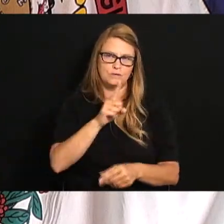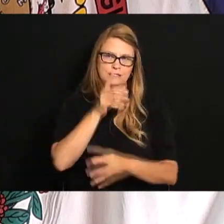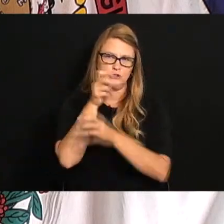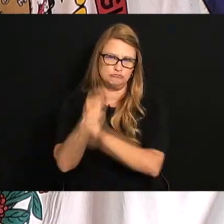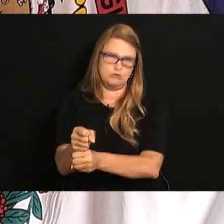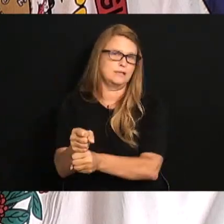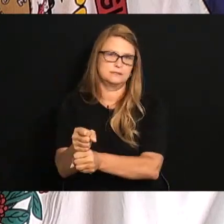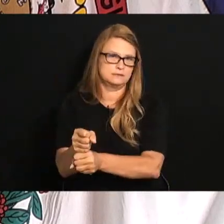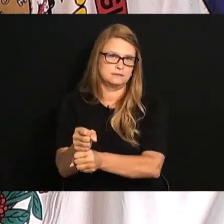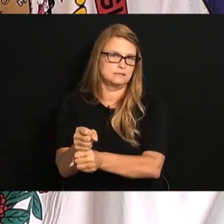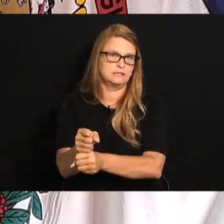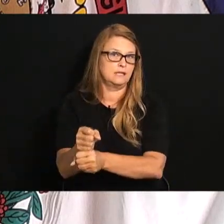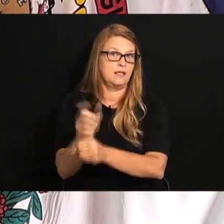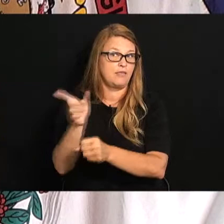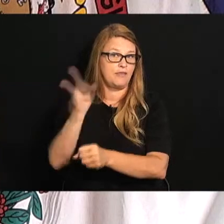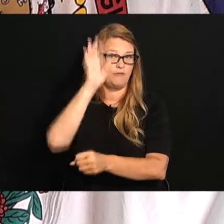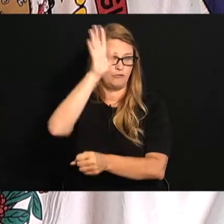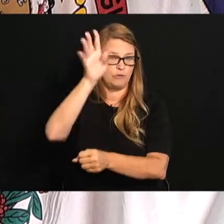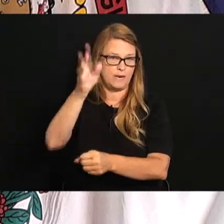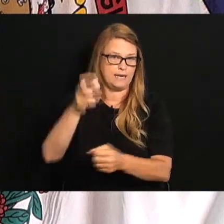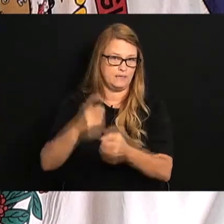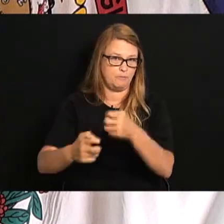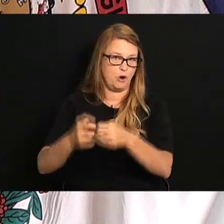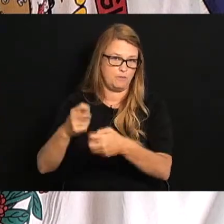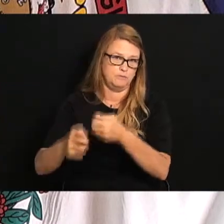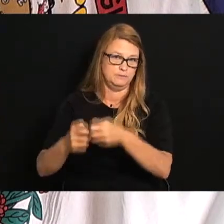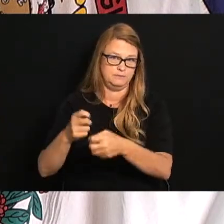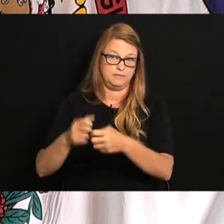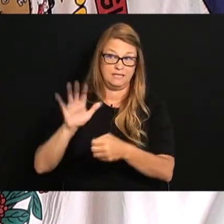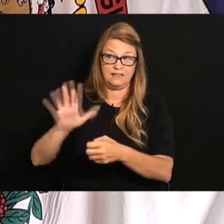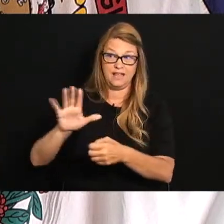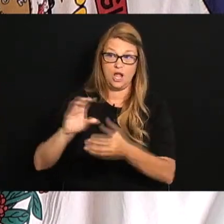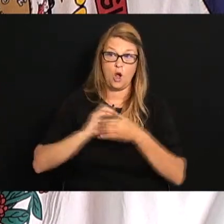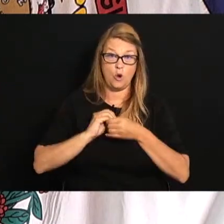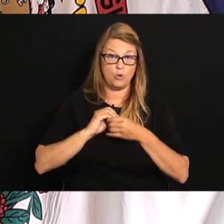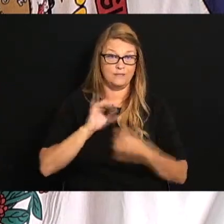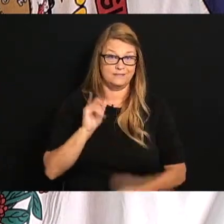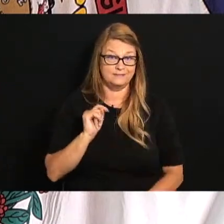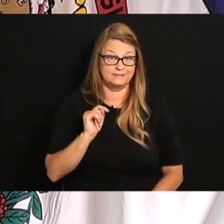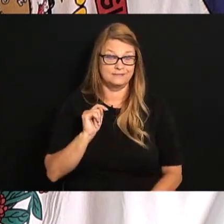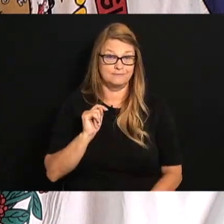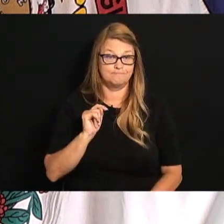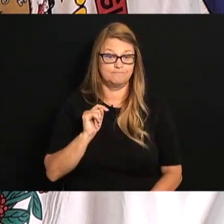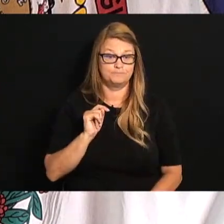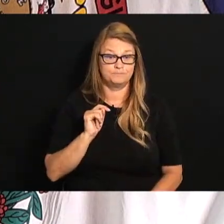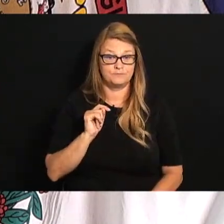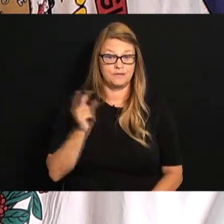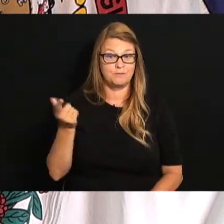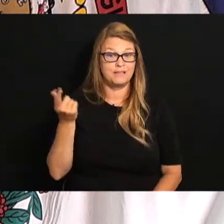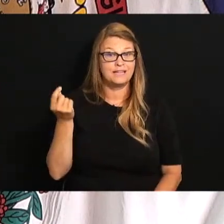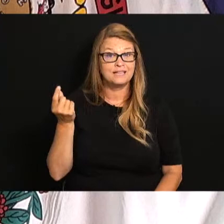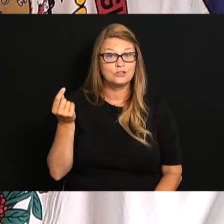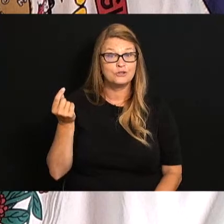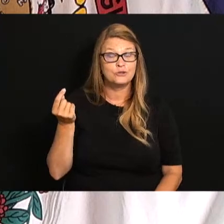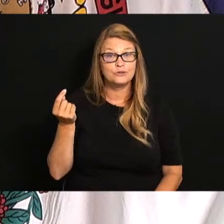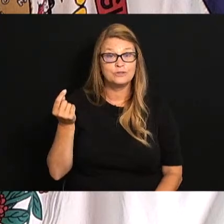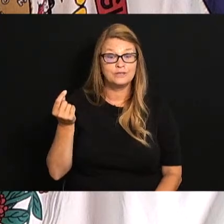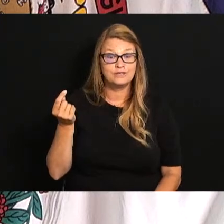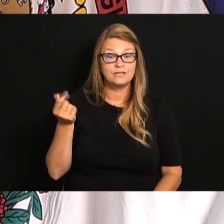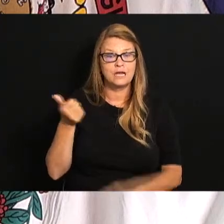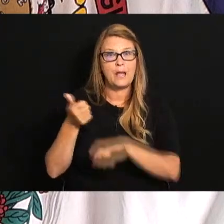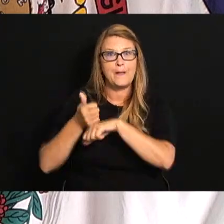and truly have created this problem and they own it. Now, of all things, what do?